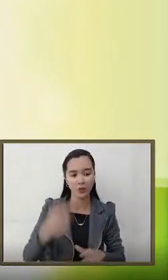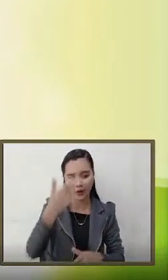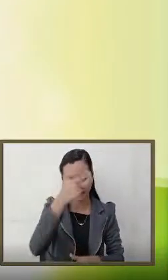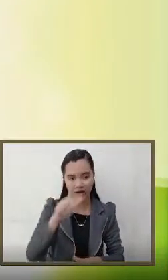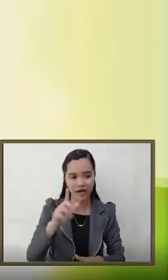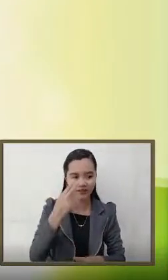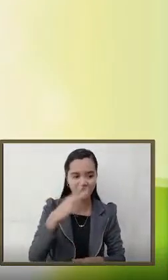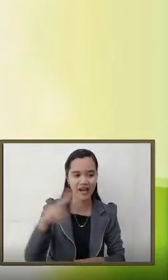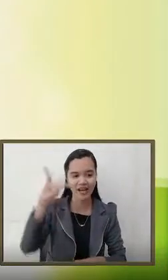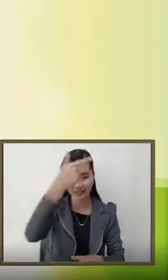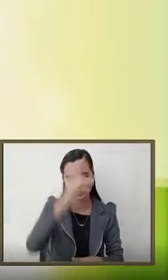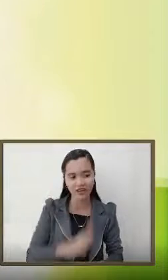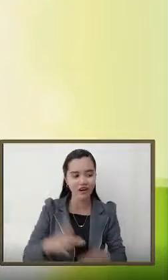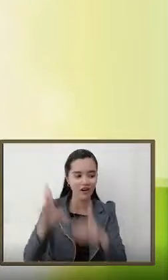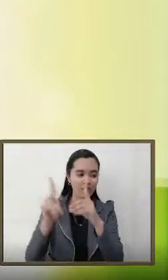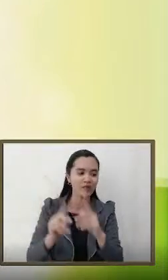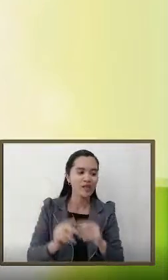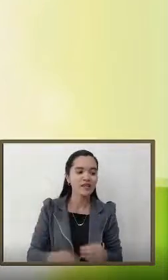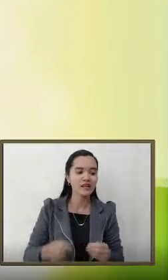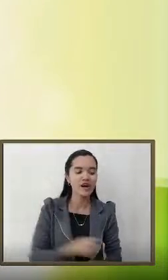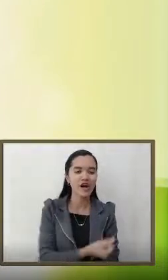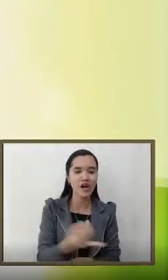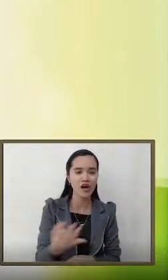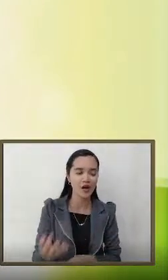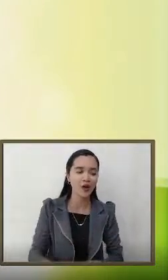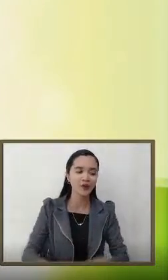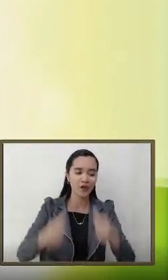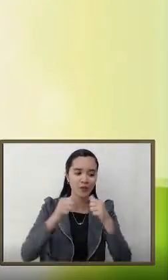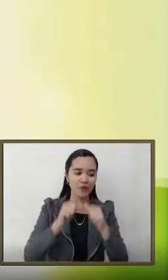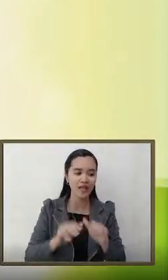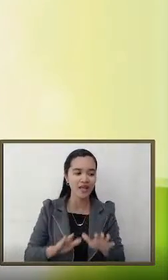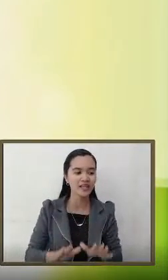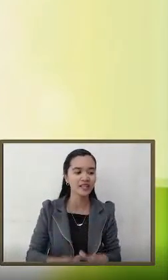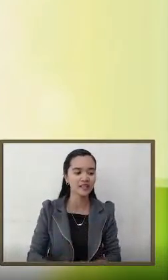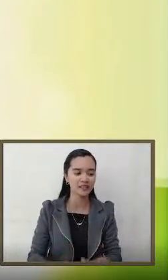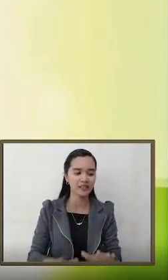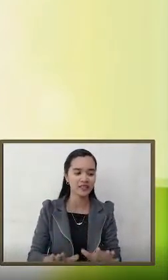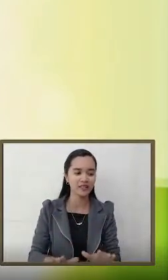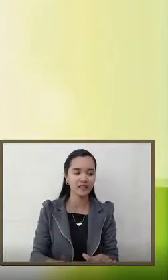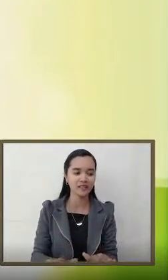see what God had done. Count your